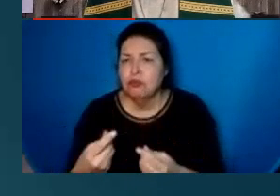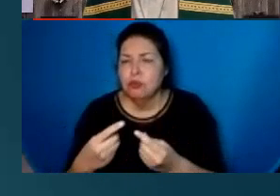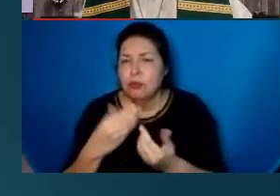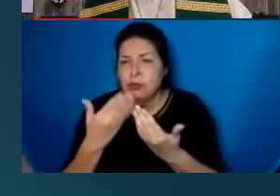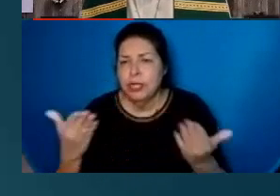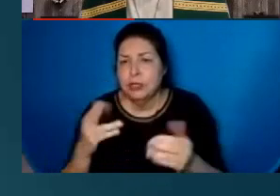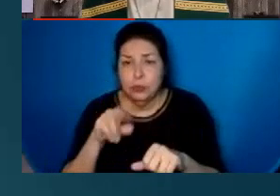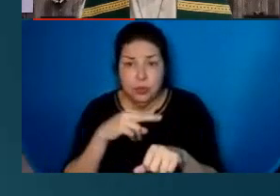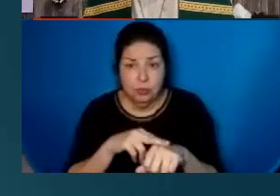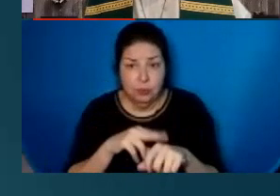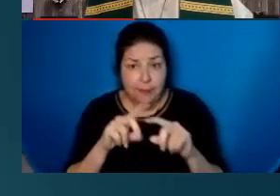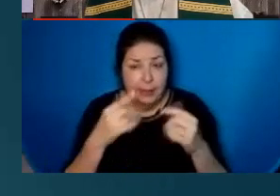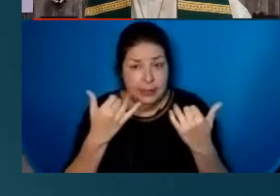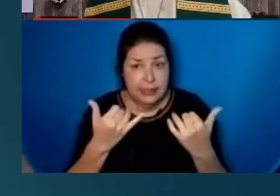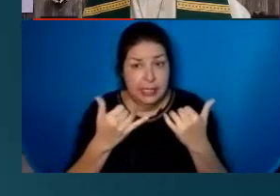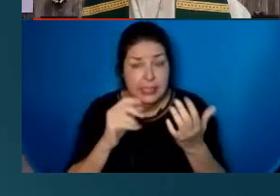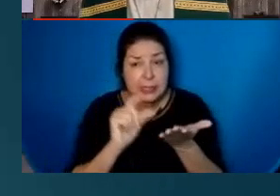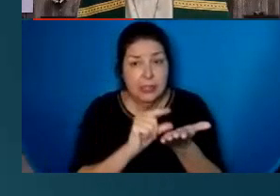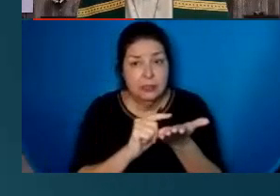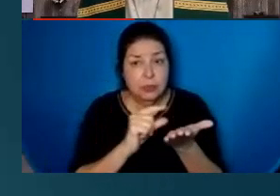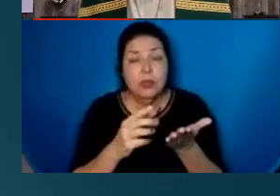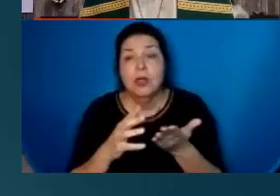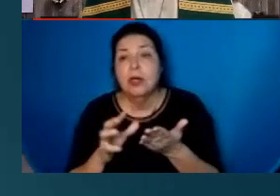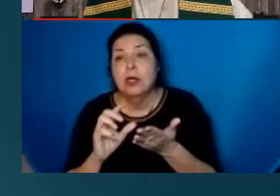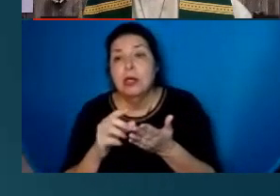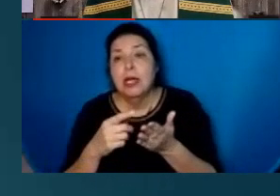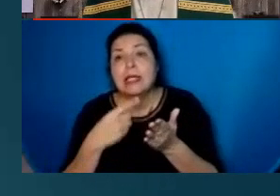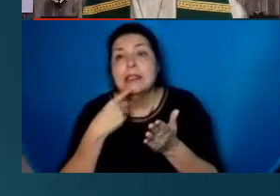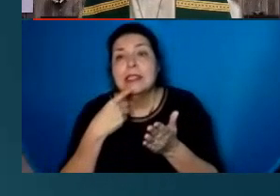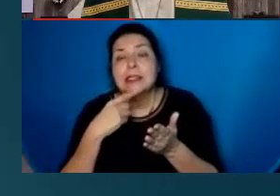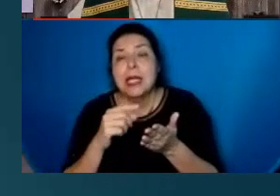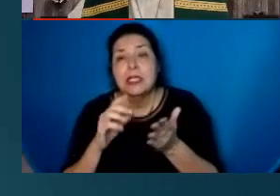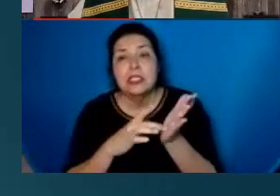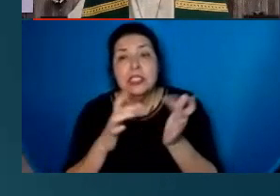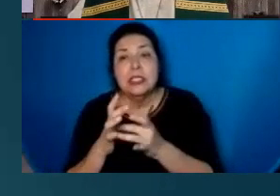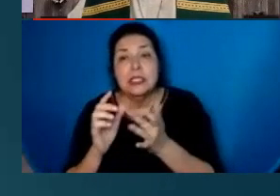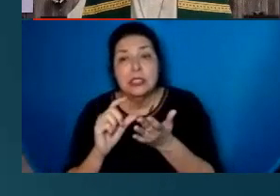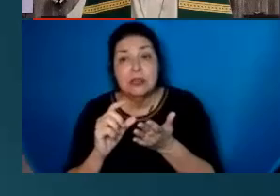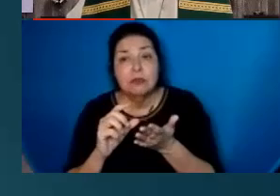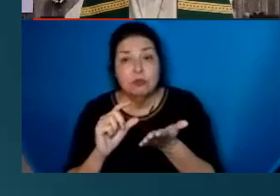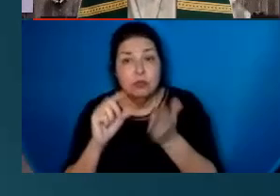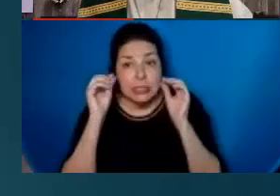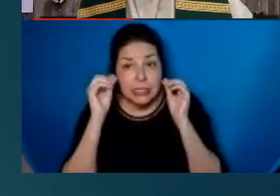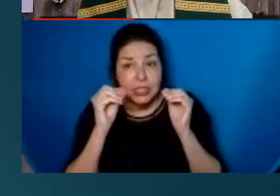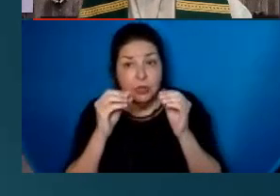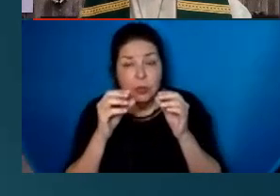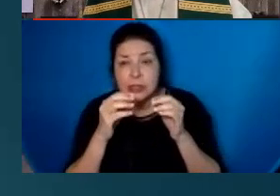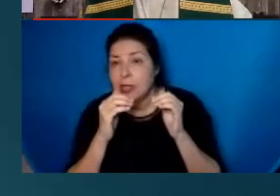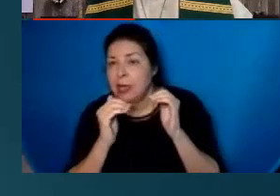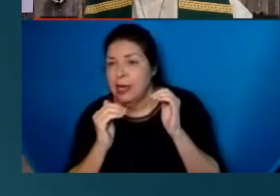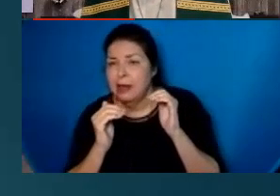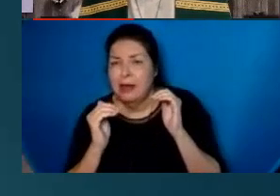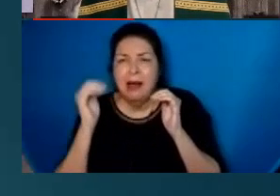gospel, it says that Jesus' teaching was of a higher quality than the other teachers. The people who heard